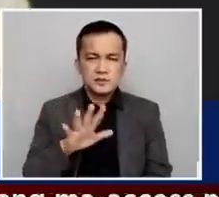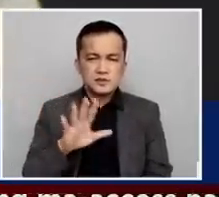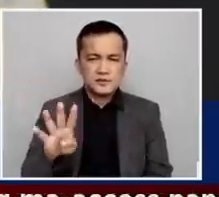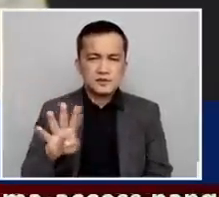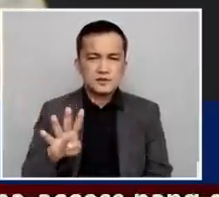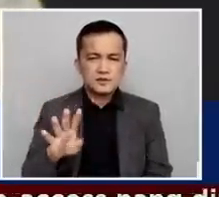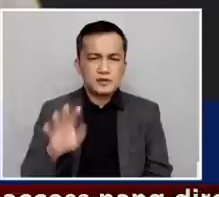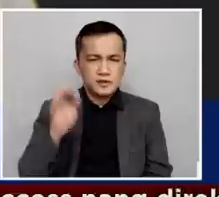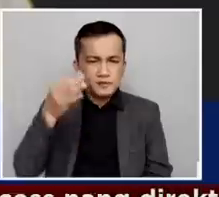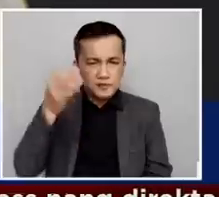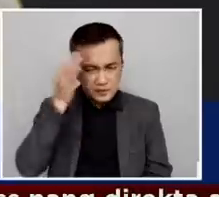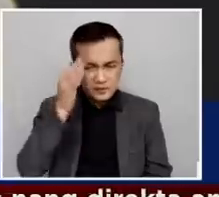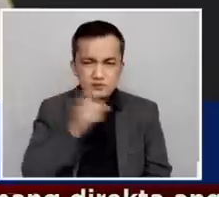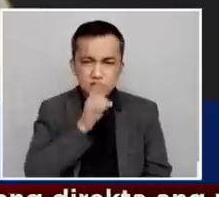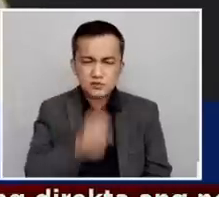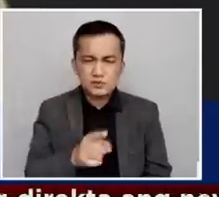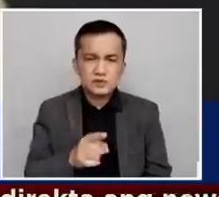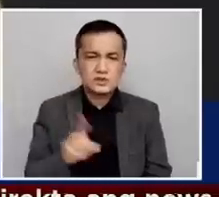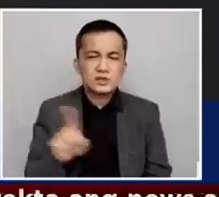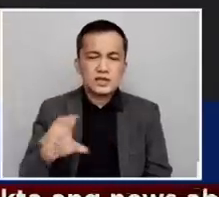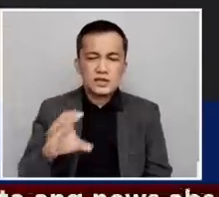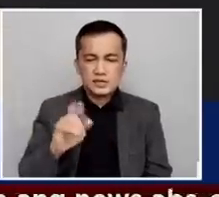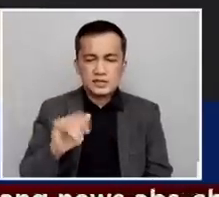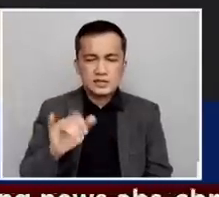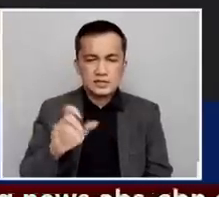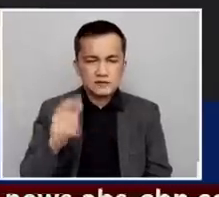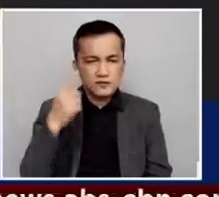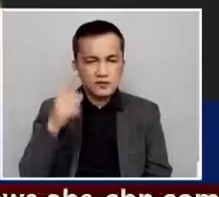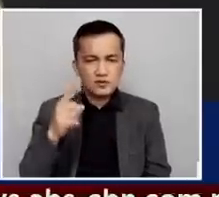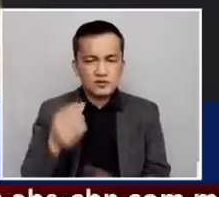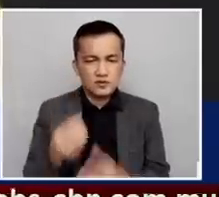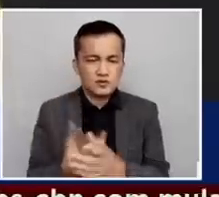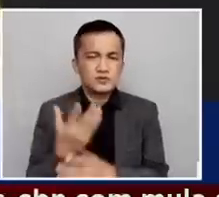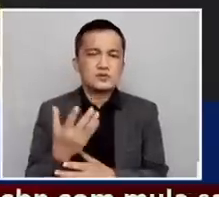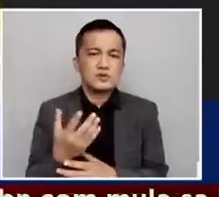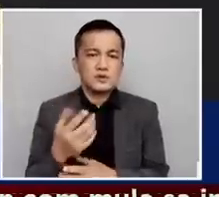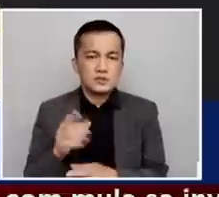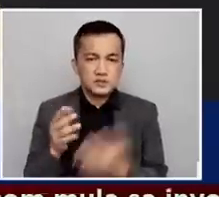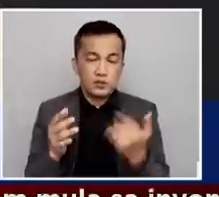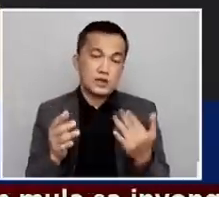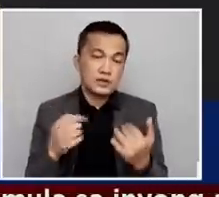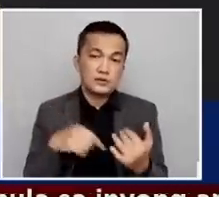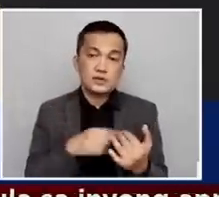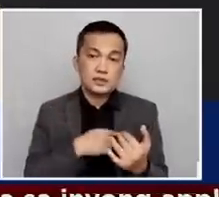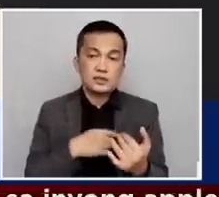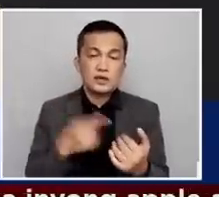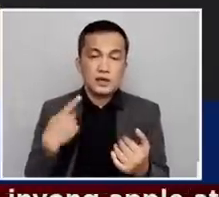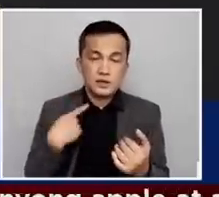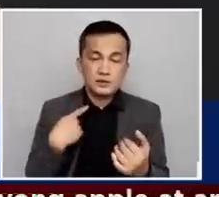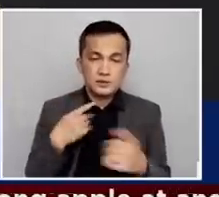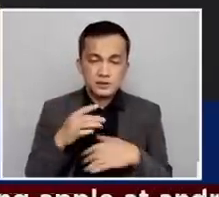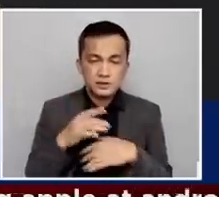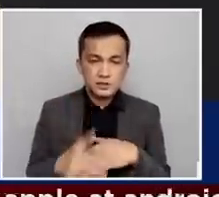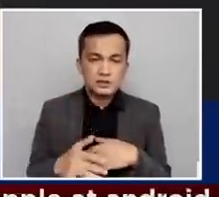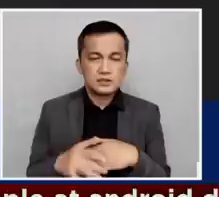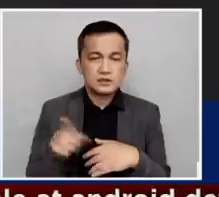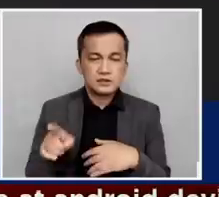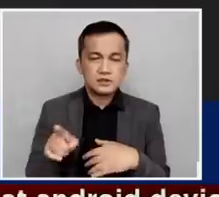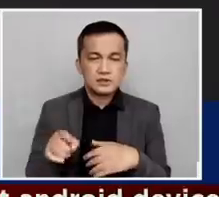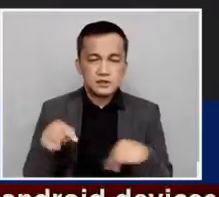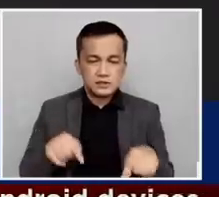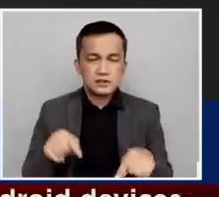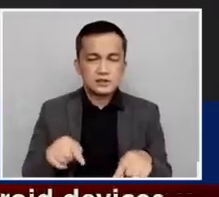become certainly a catalyst for growth. And that is why we have very early on in this